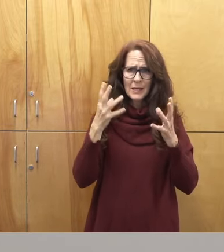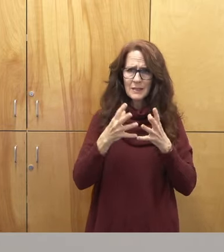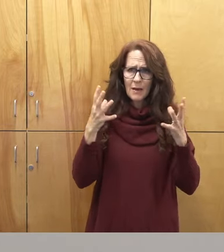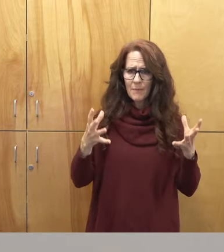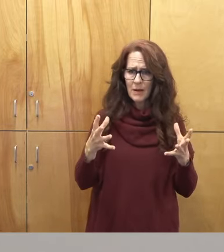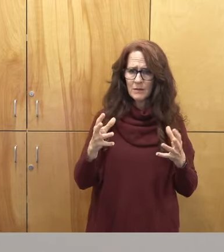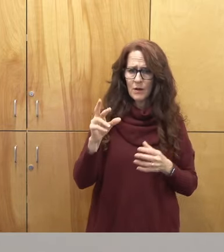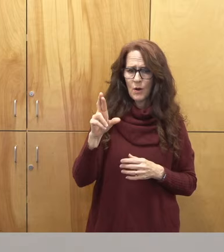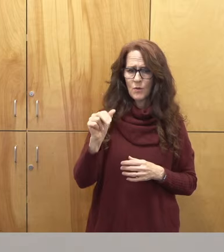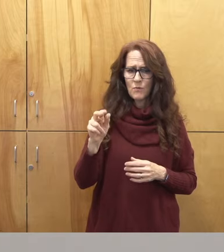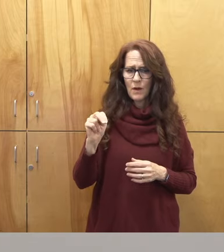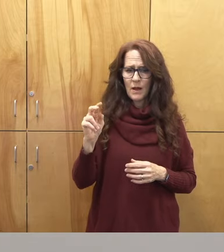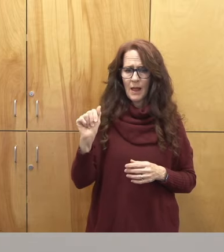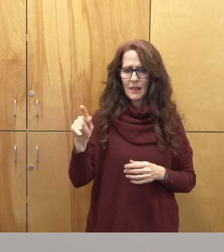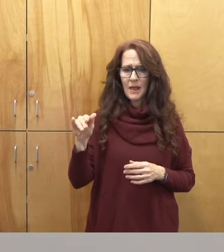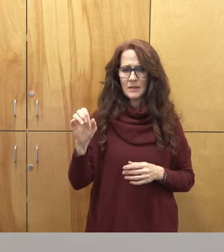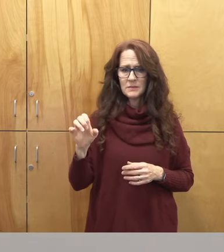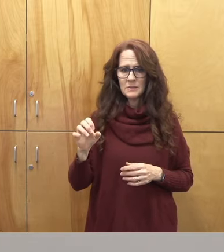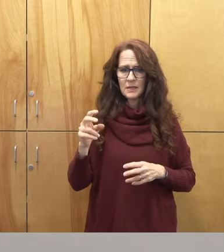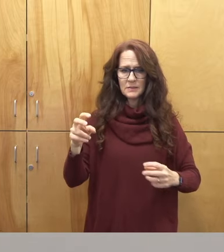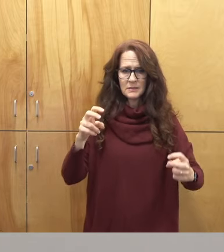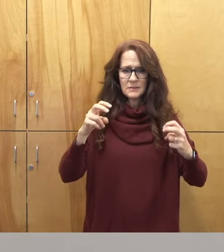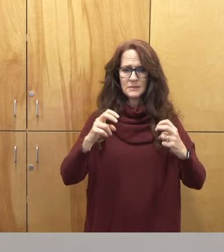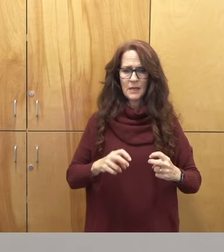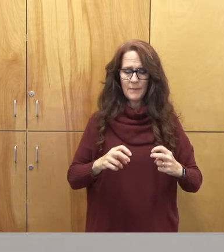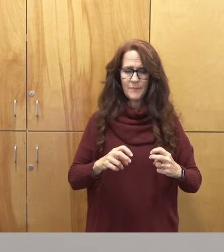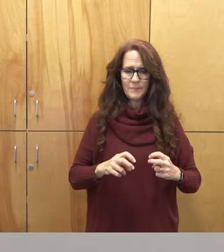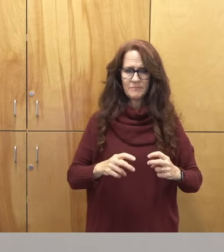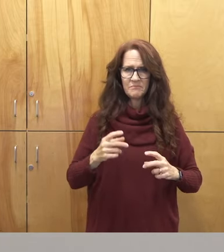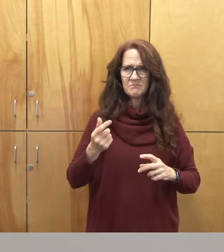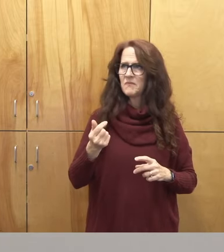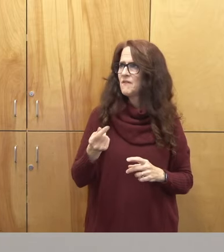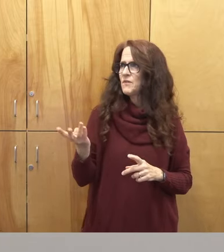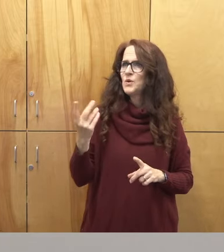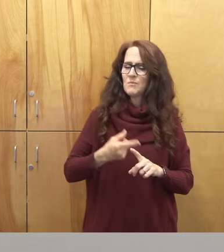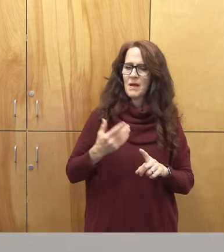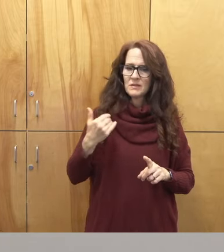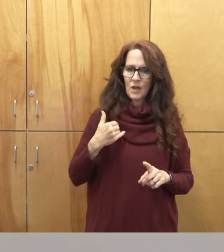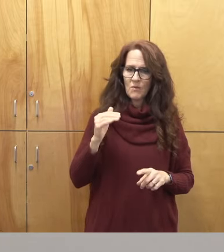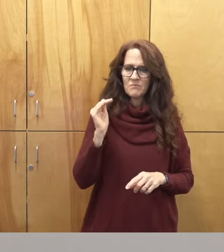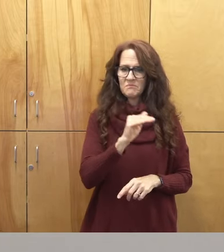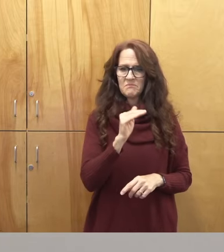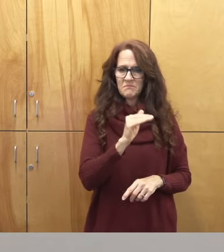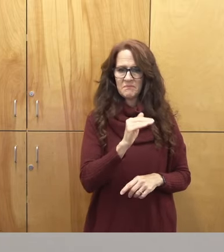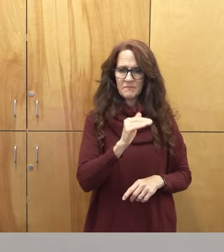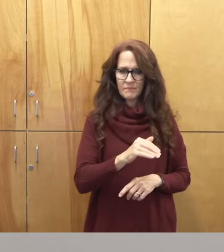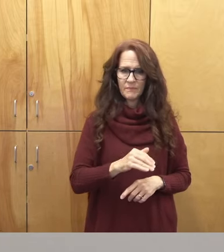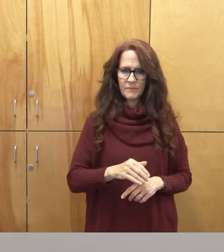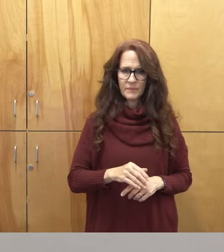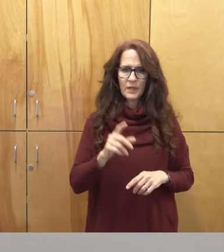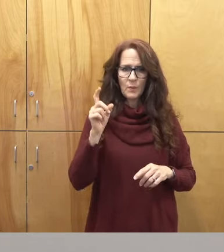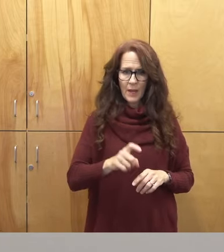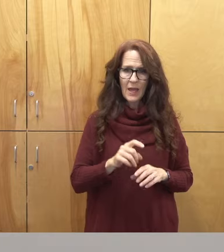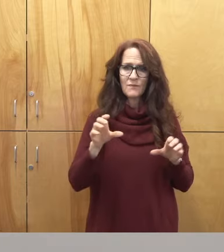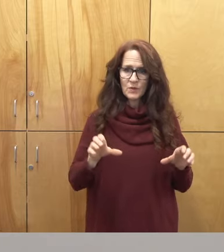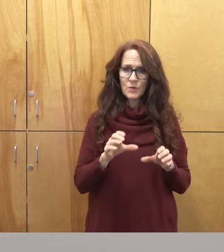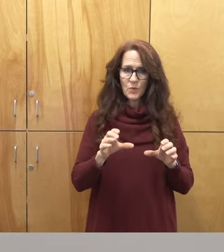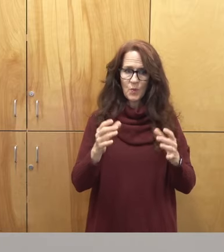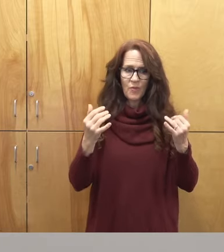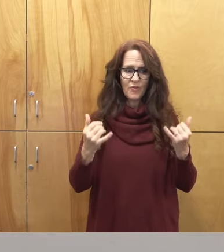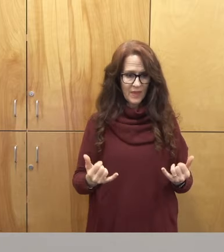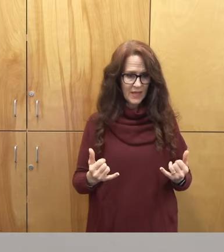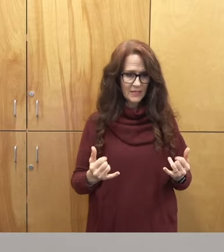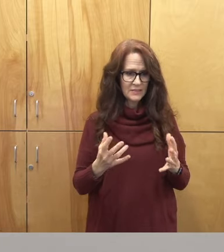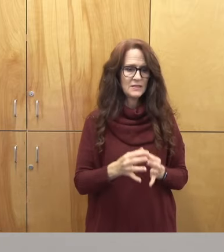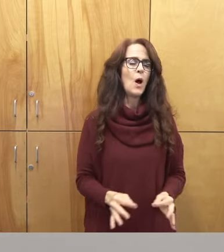until Ron Alice sat me down a couple months ago and said, we've got to do this. This is